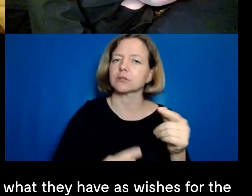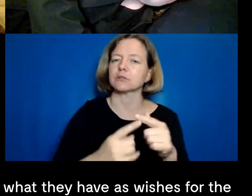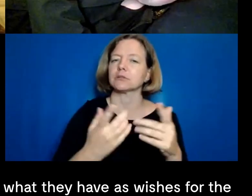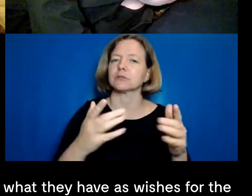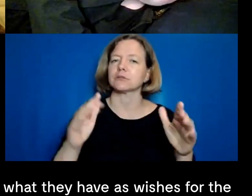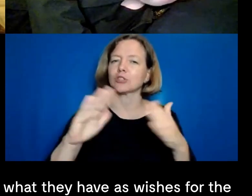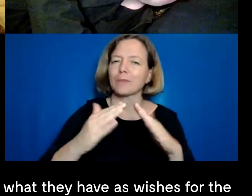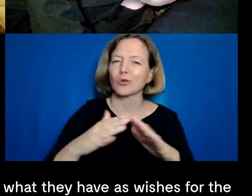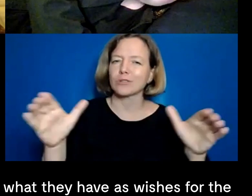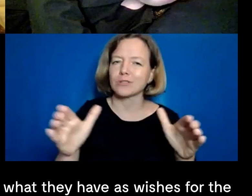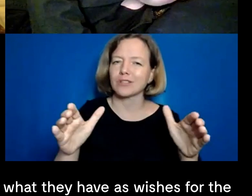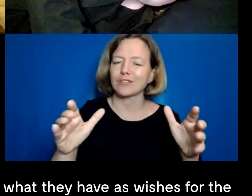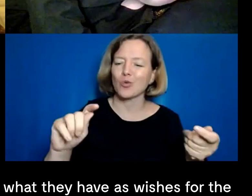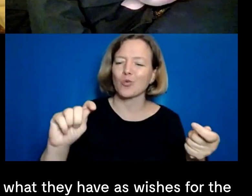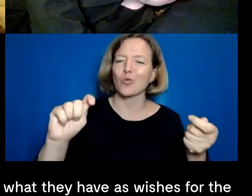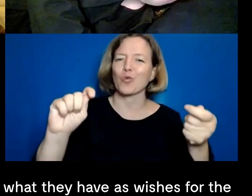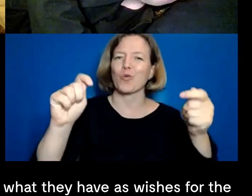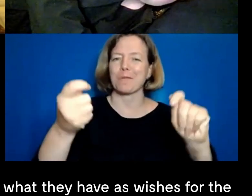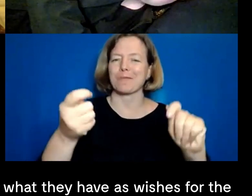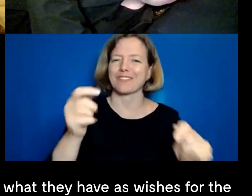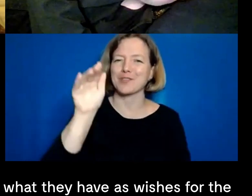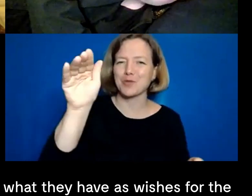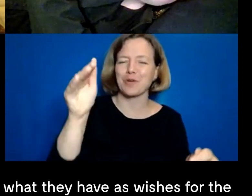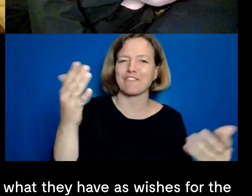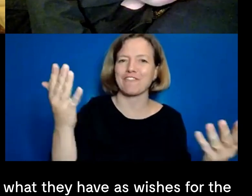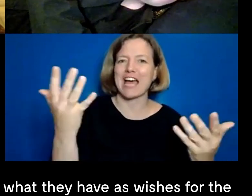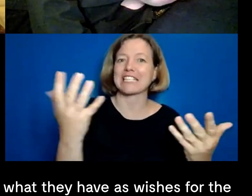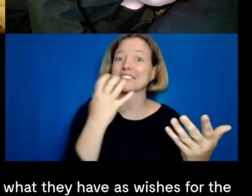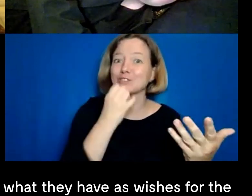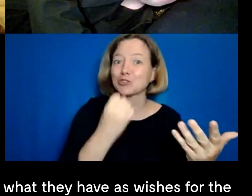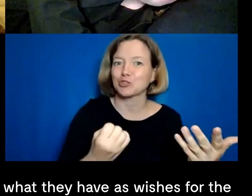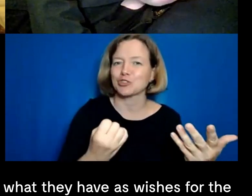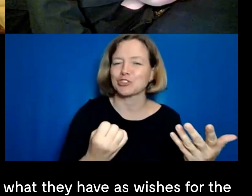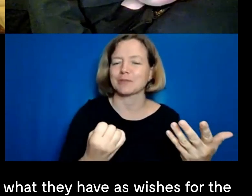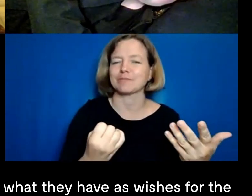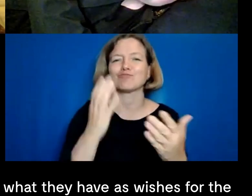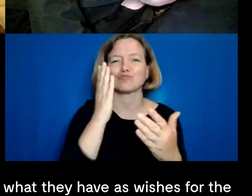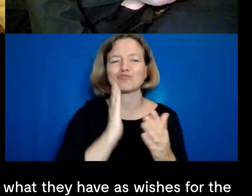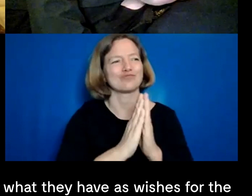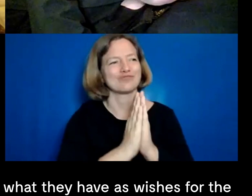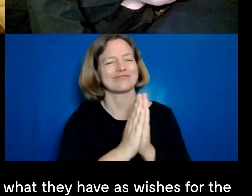So yeah, maybe each of us could say